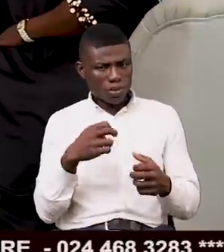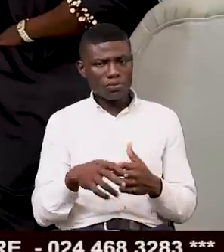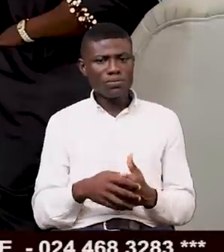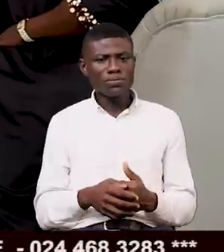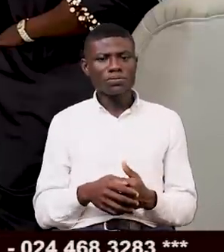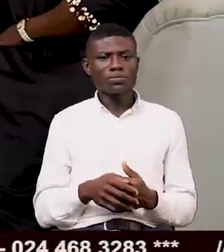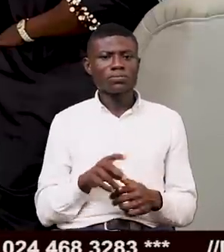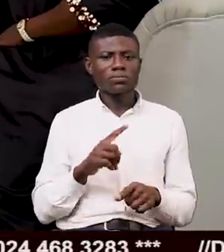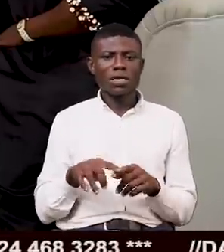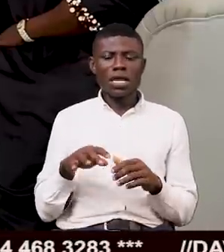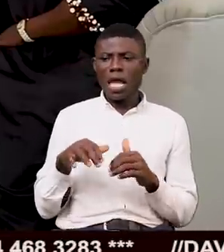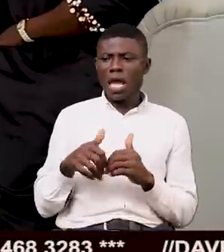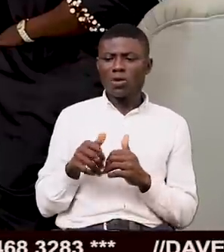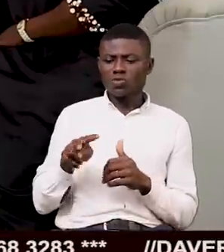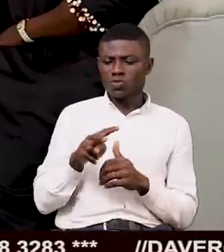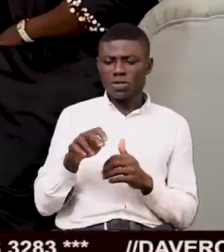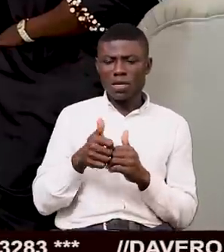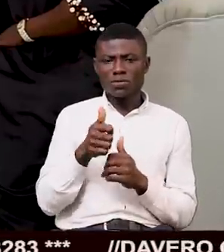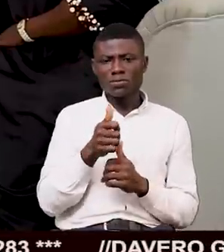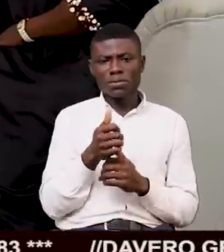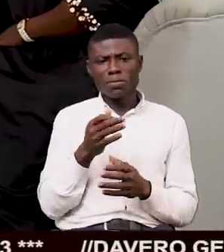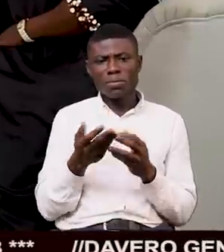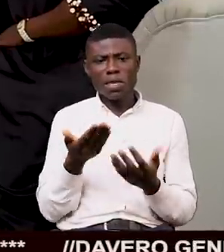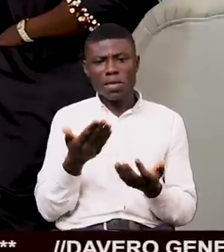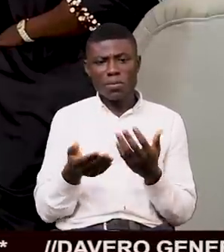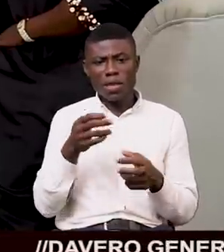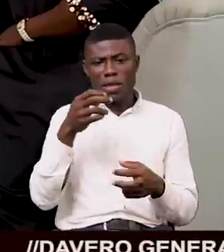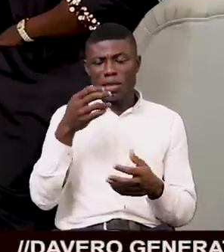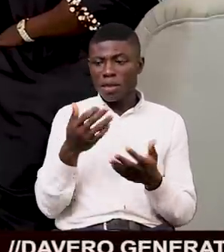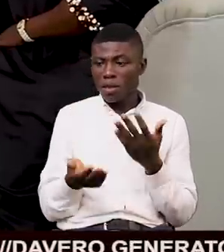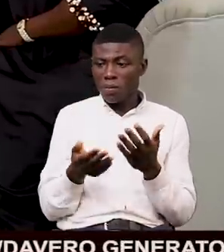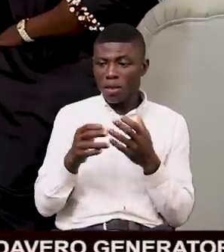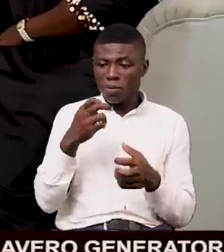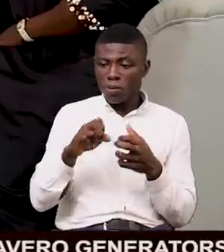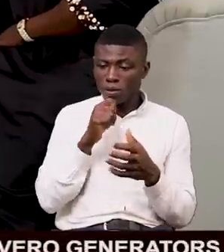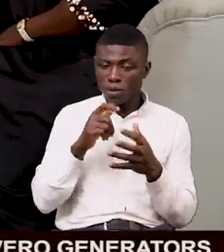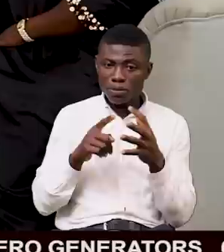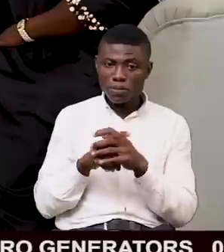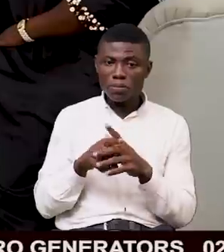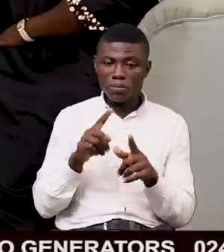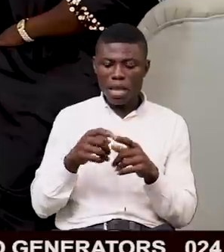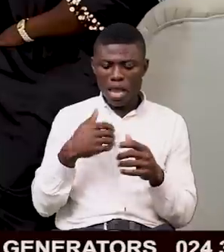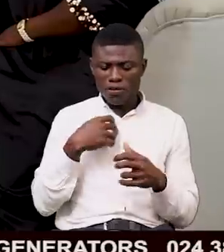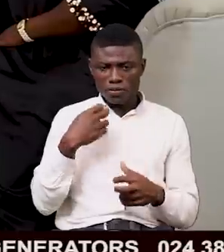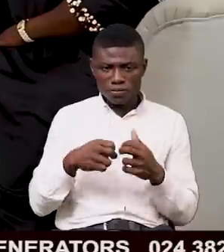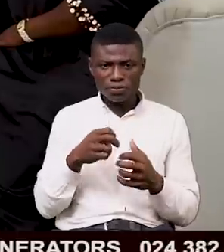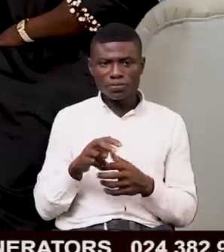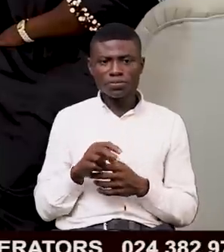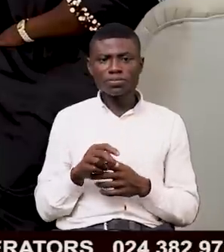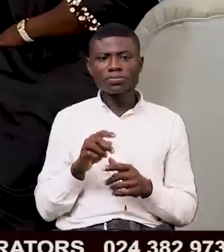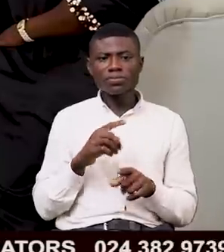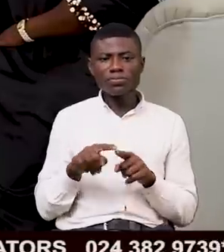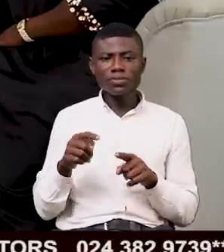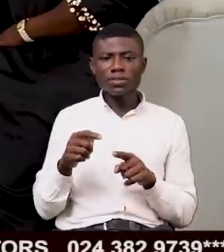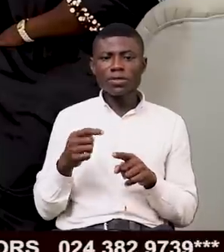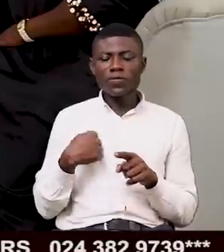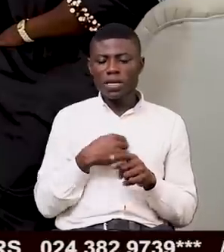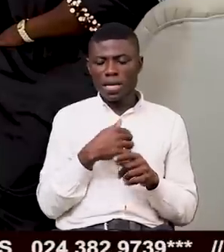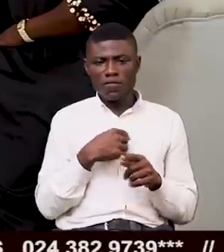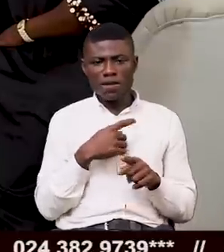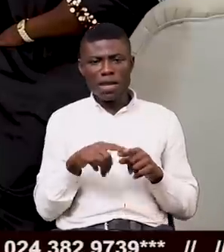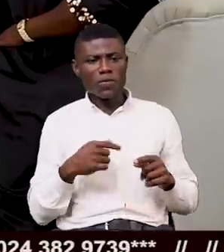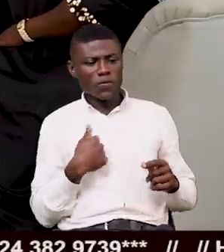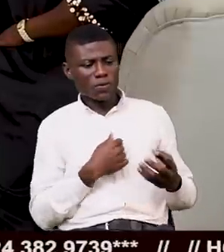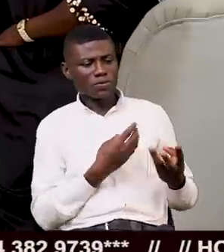eba. Well, eba. I mean, kase I wechi ma. But eba difference is